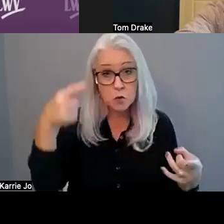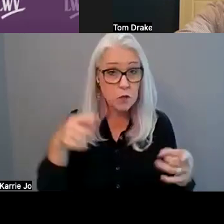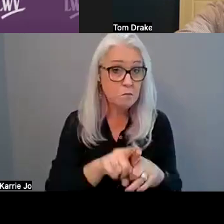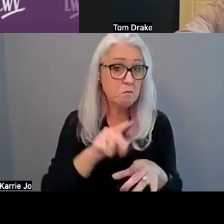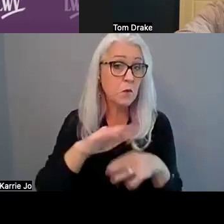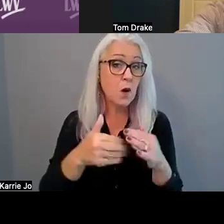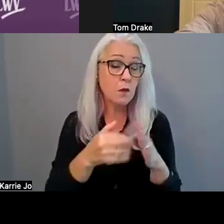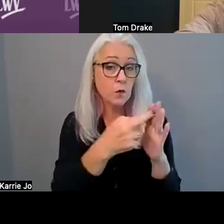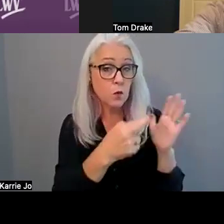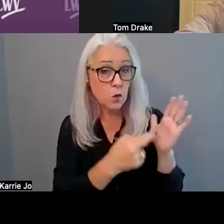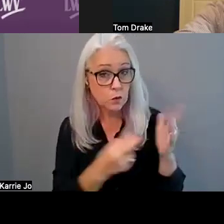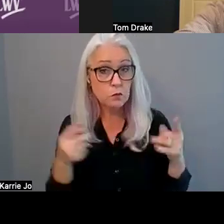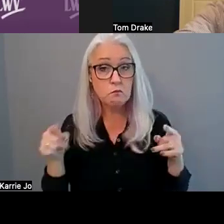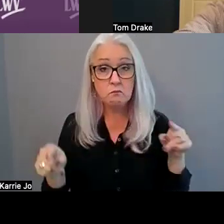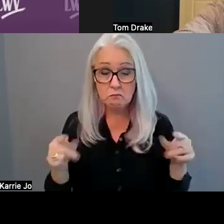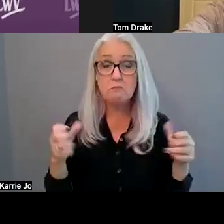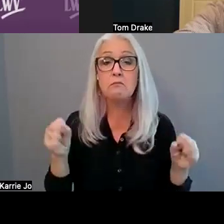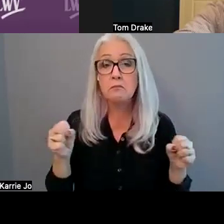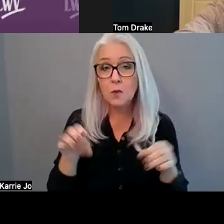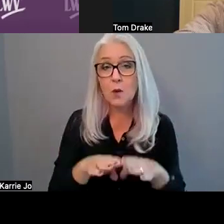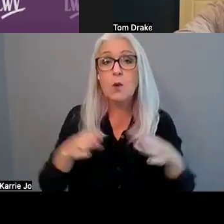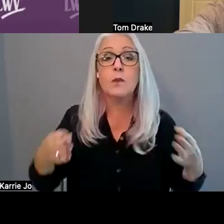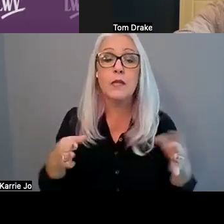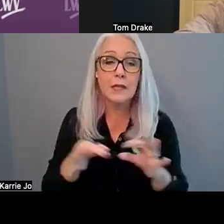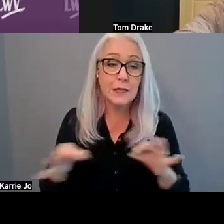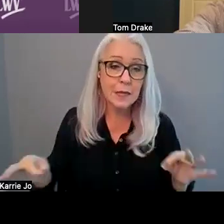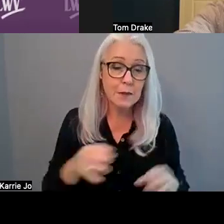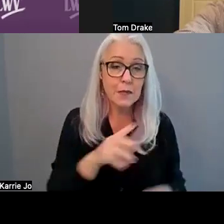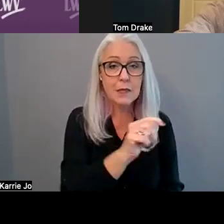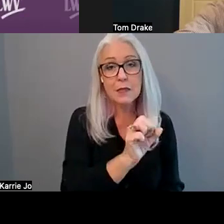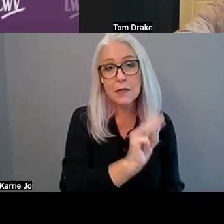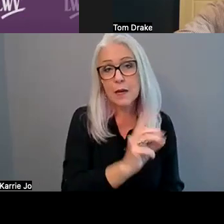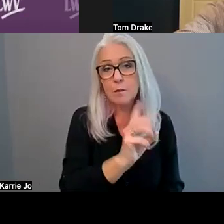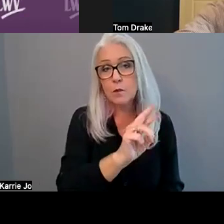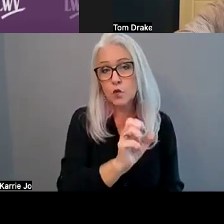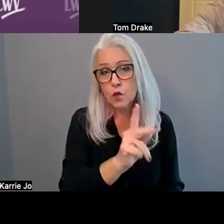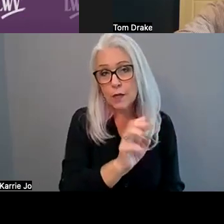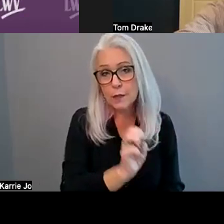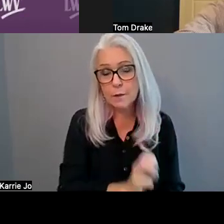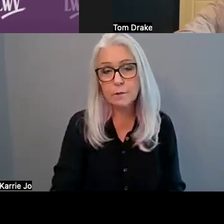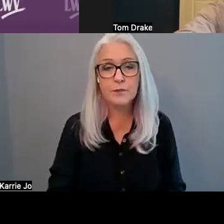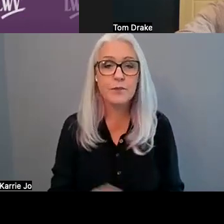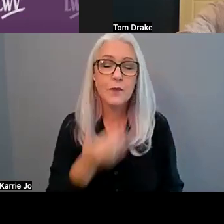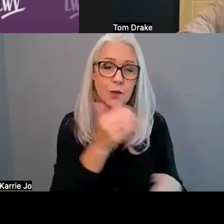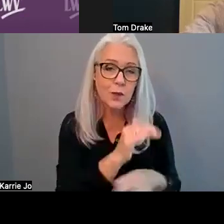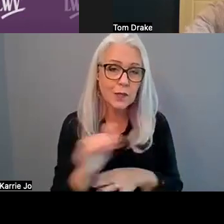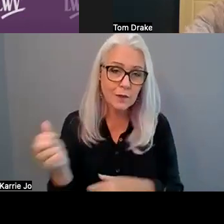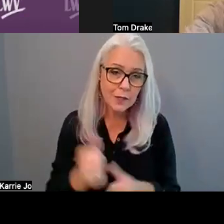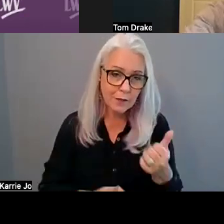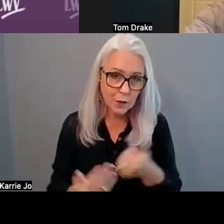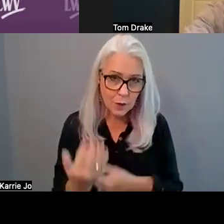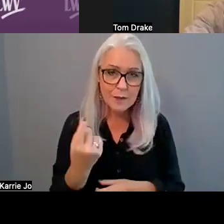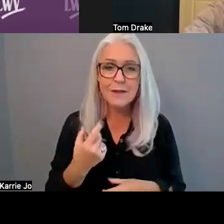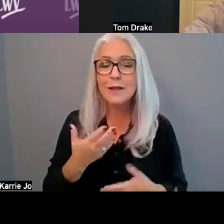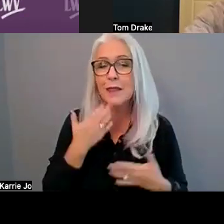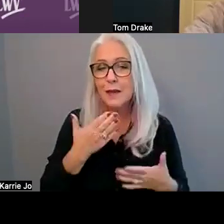and with that, we'll begin with an opening statement from Tom Drake. Good evening, everyone, and thank you for spending your night